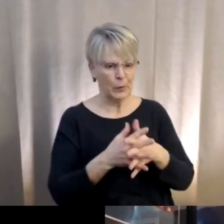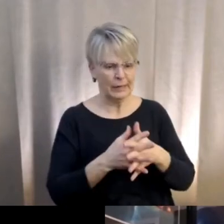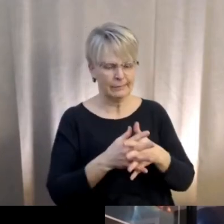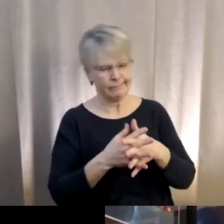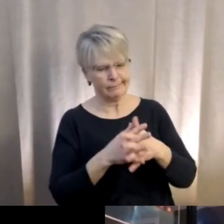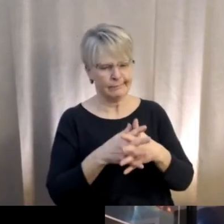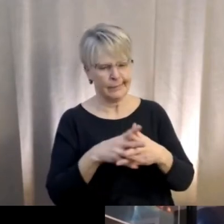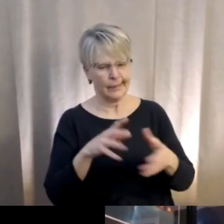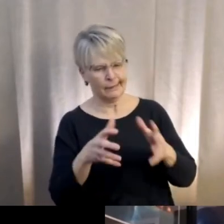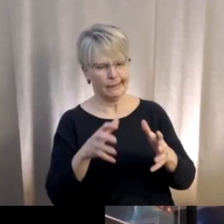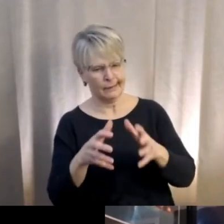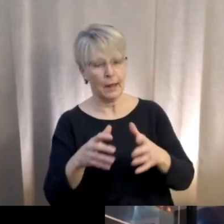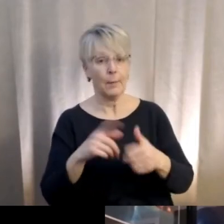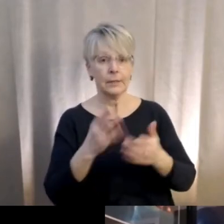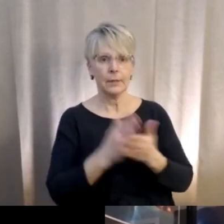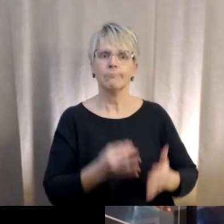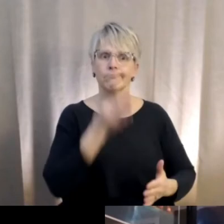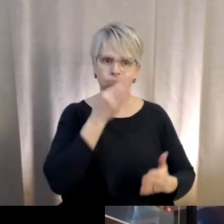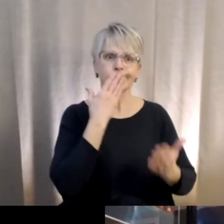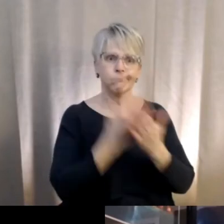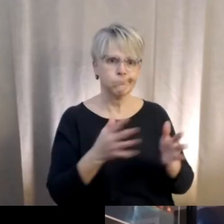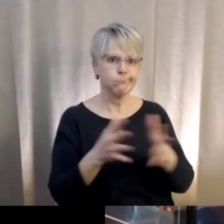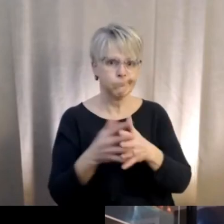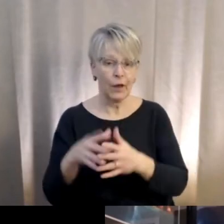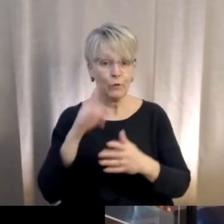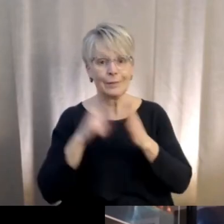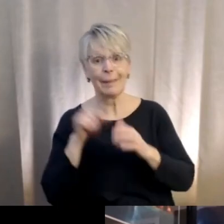but there are really well bred ones. And like, for instance, she's a